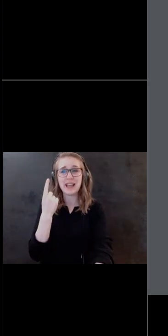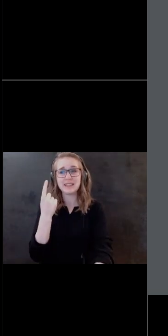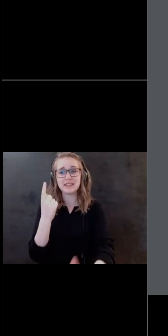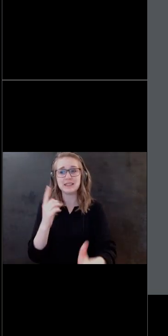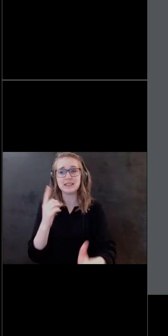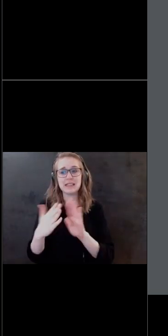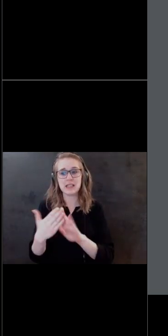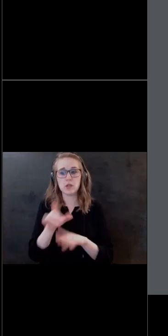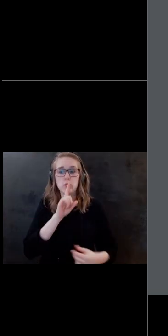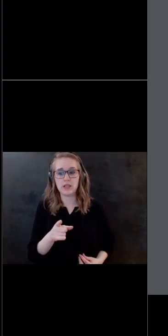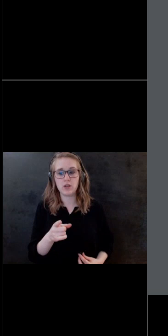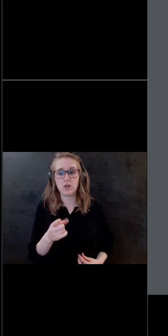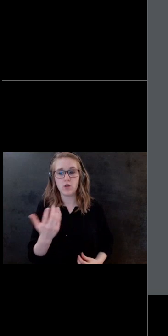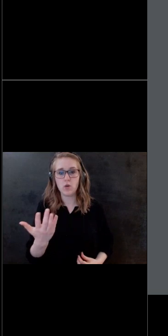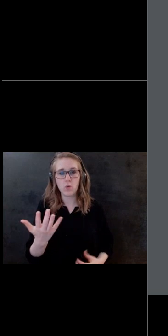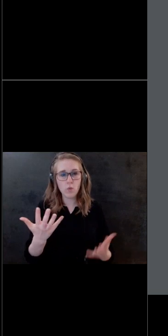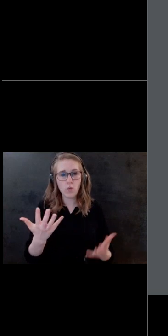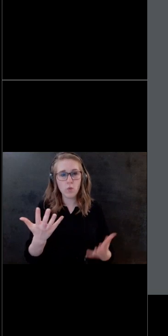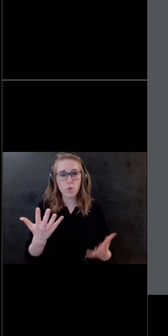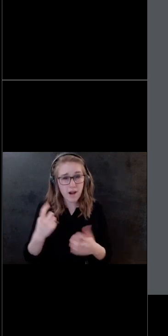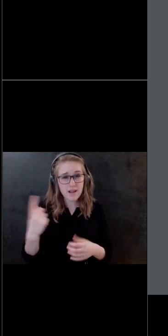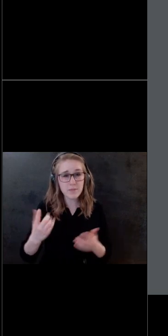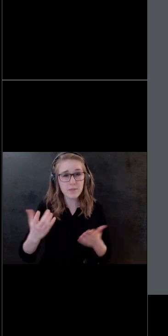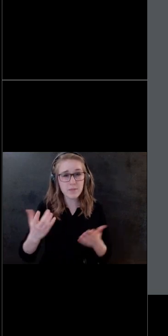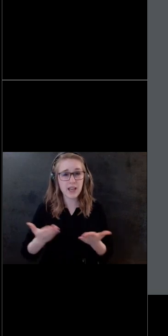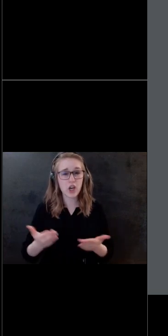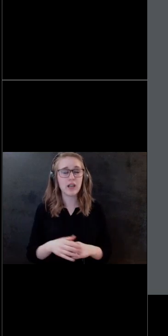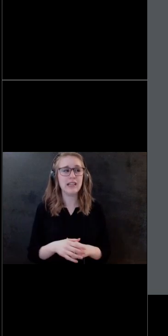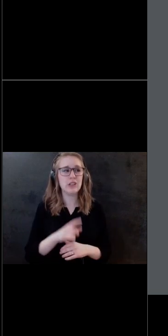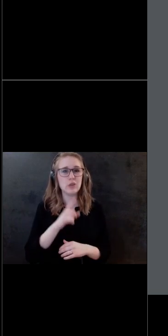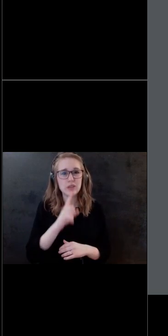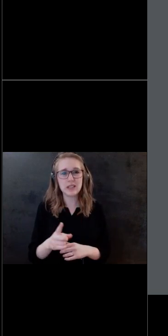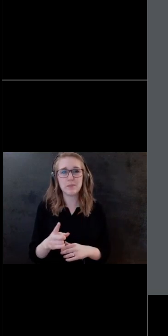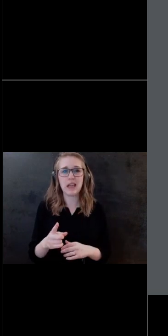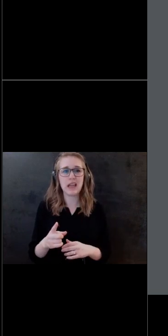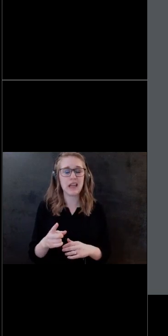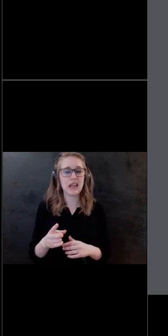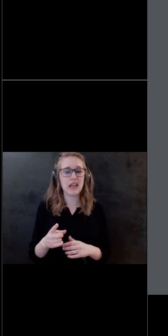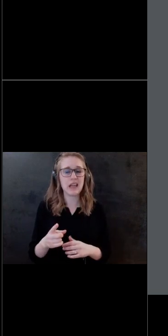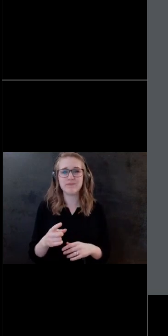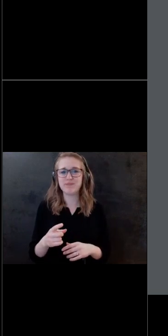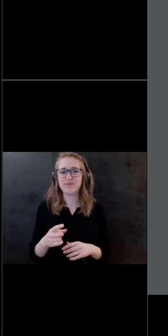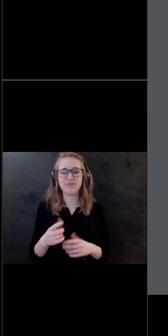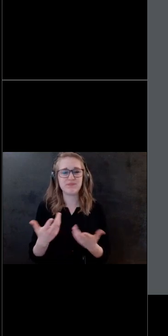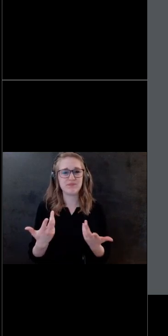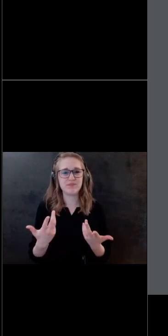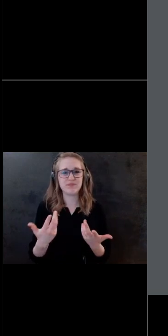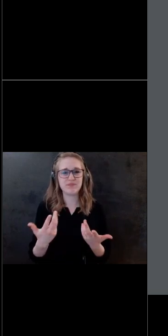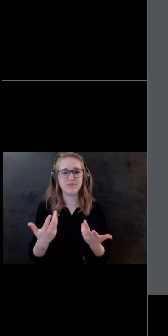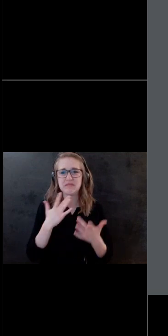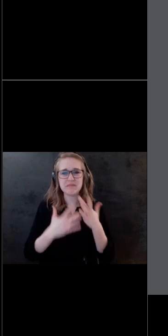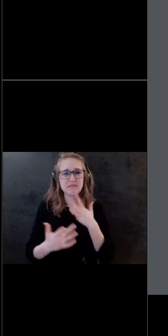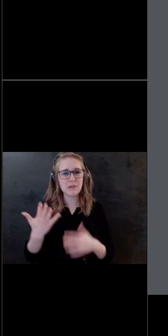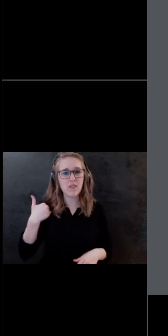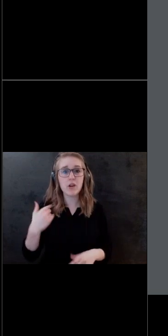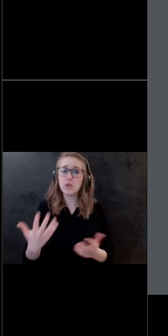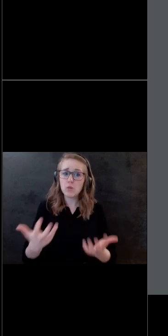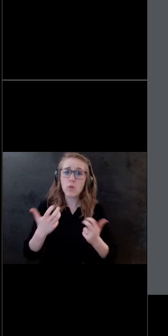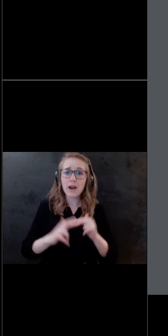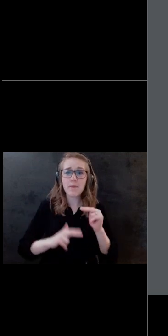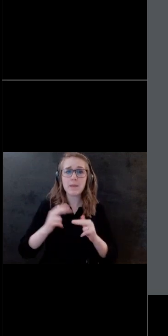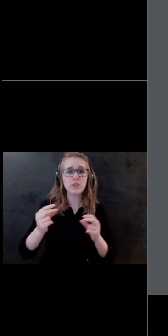really wants something here, and it has been lacking in the past. And We want to build this as quickly as possible, but we